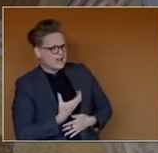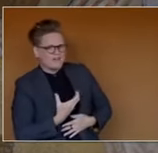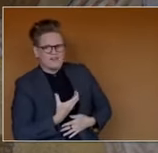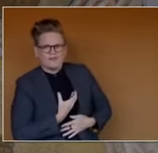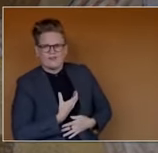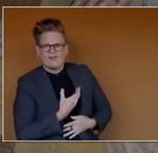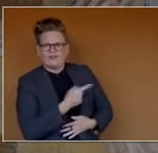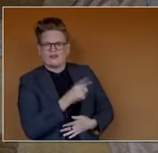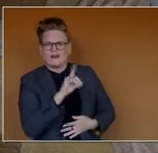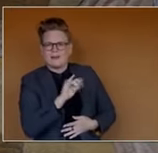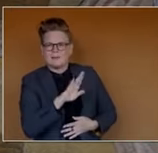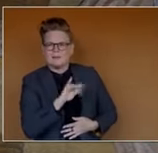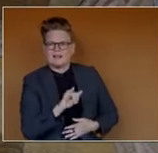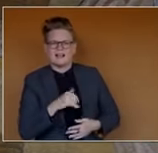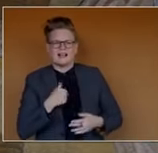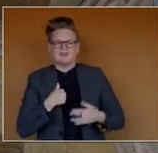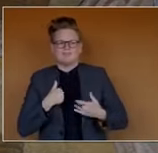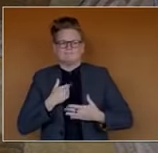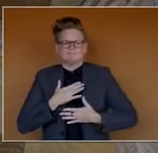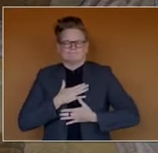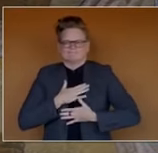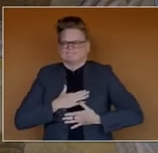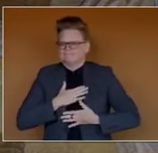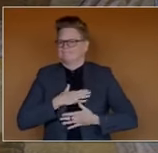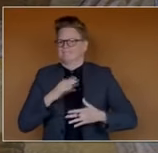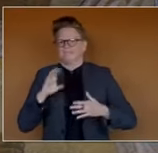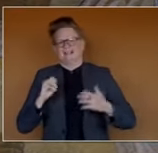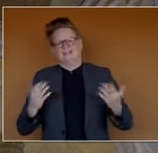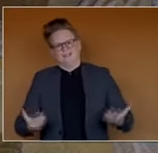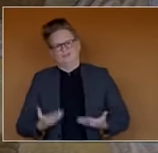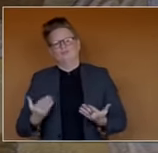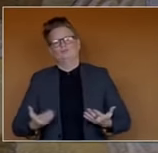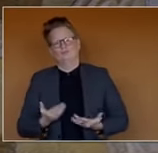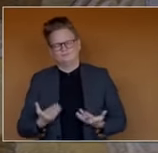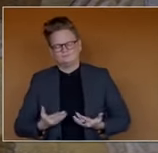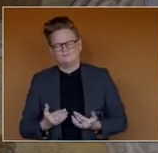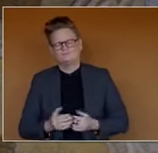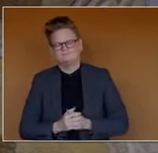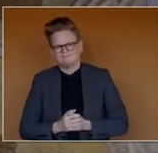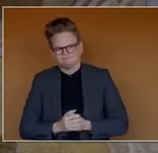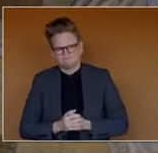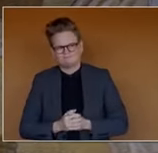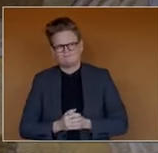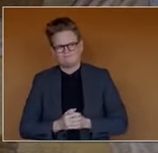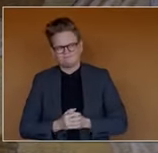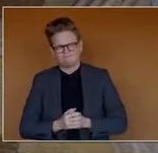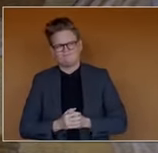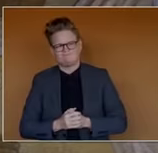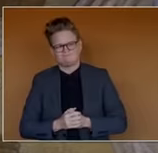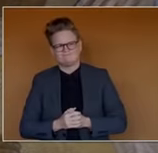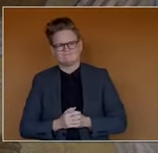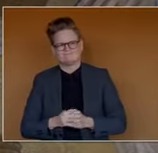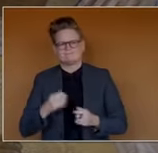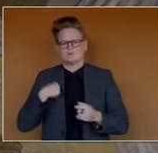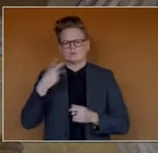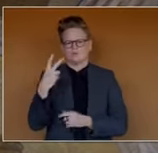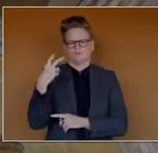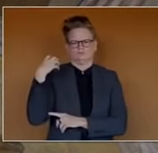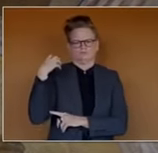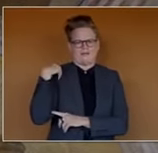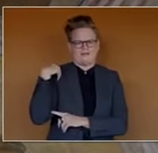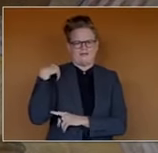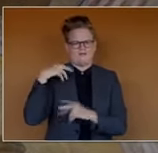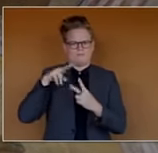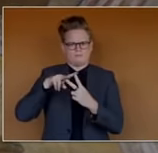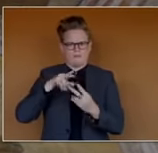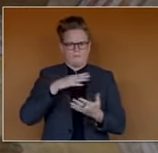pleasure to be back with you here. And of course, with our two chairs, respective budget committees in the Senate